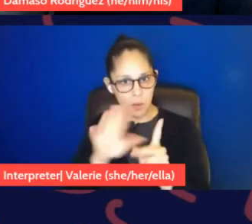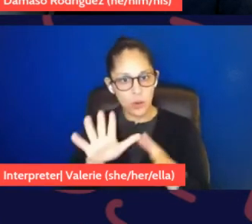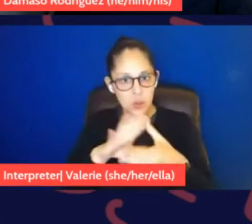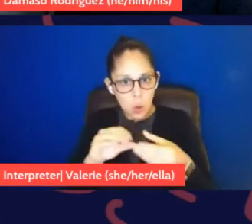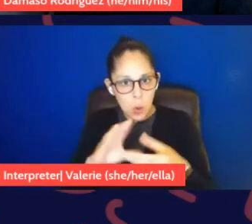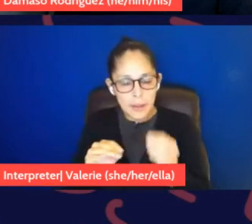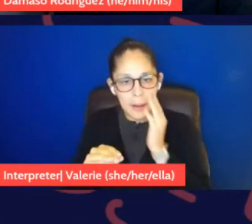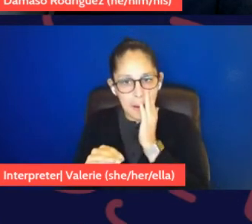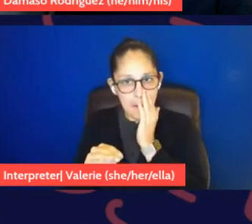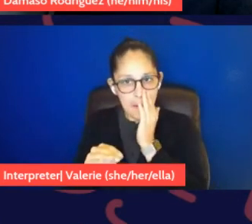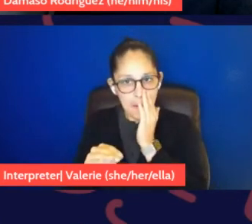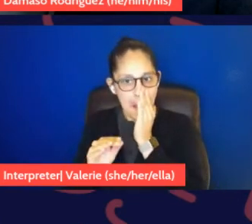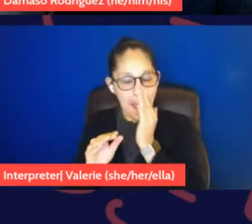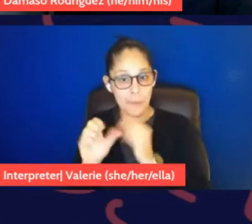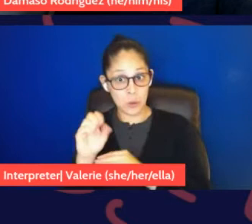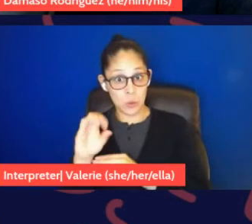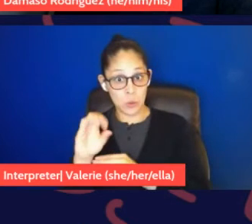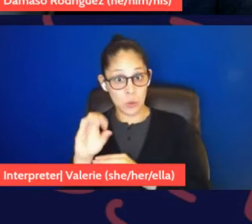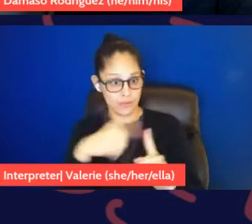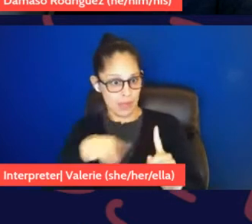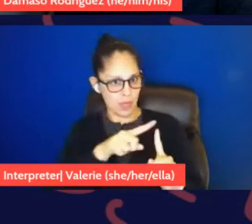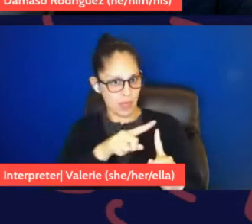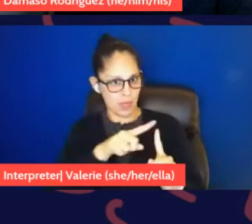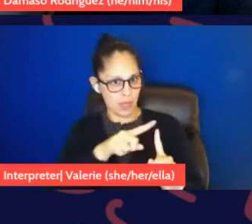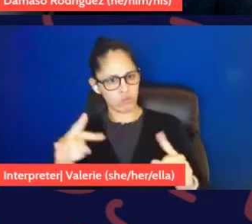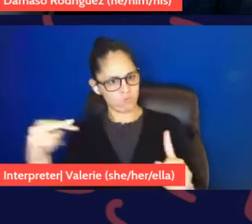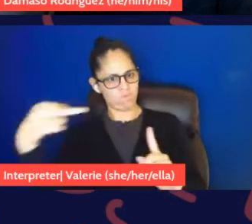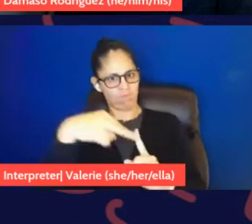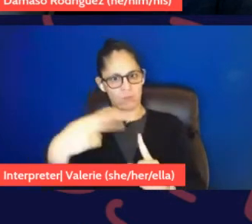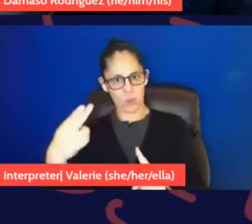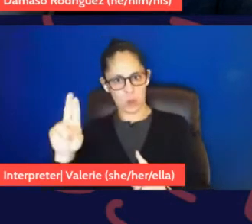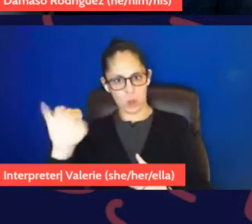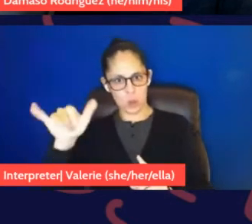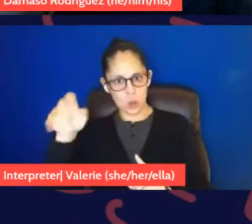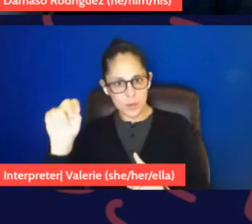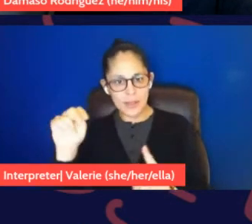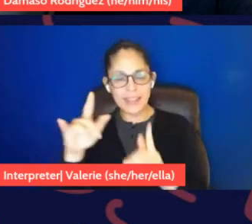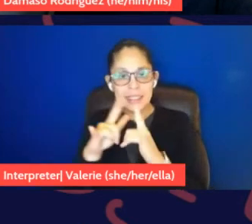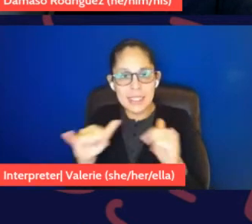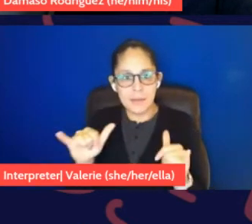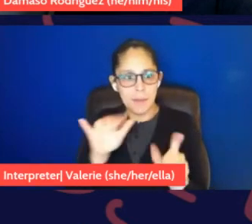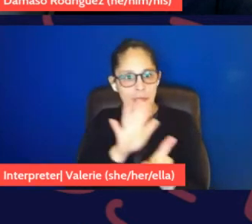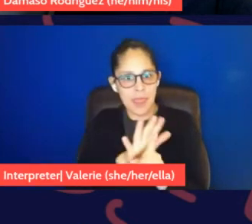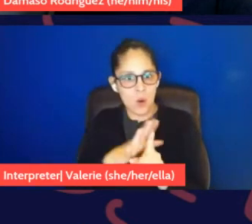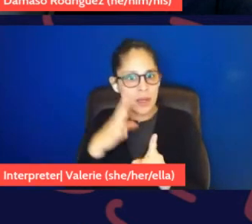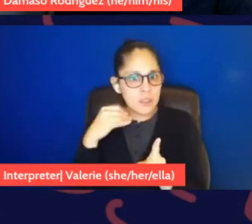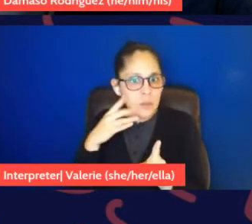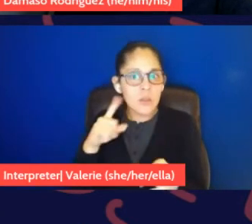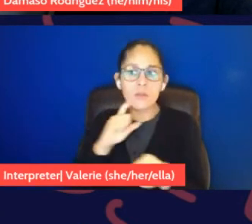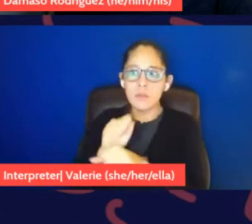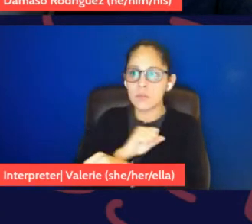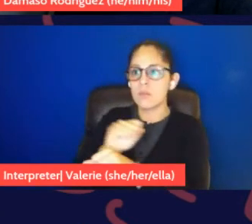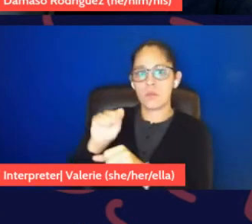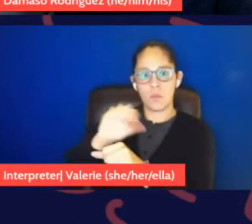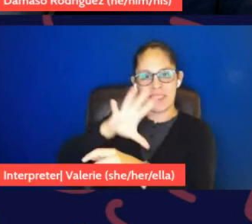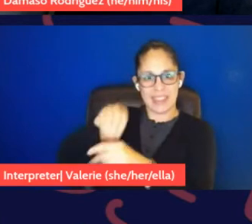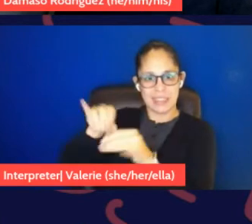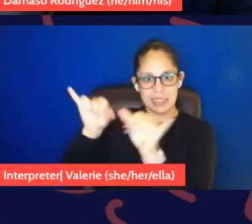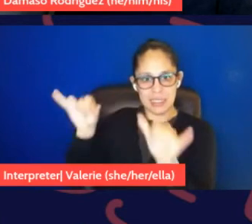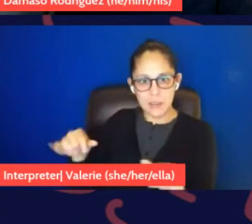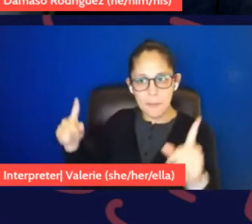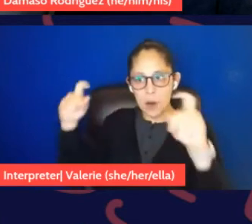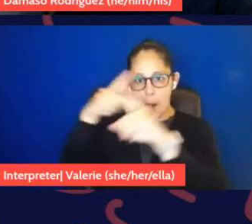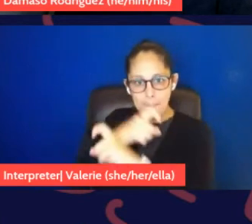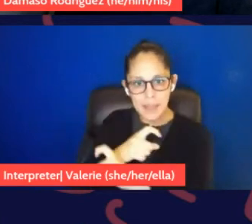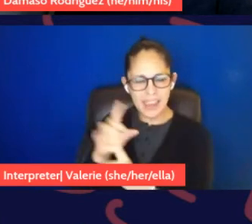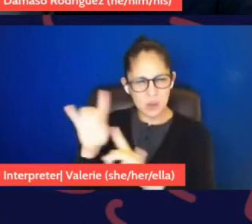a complex, chaotic, and often cruel immigration system, through